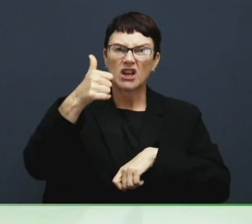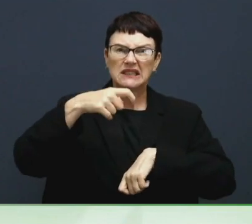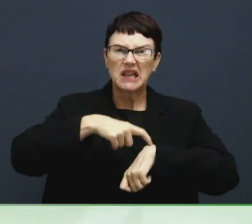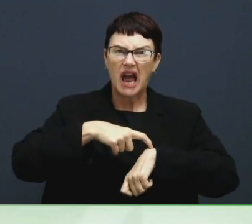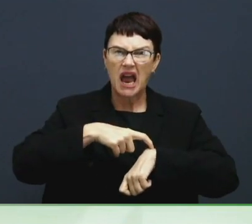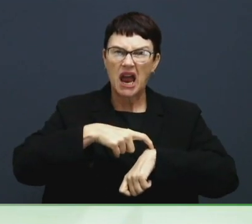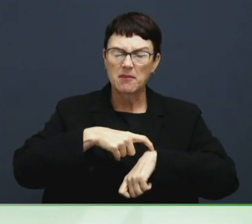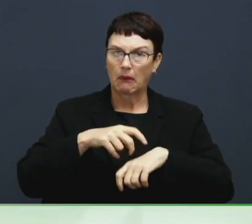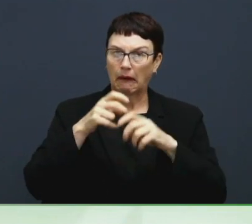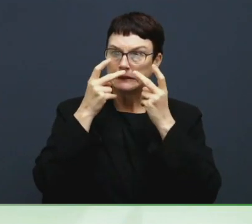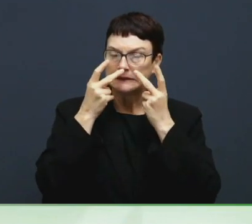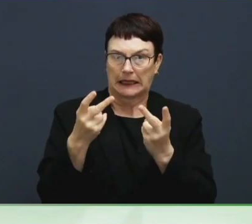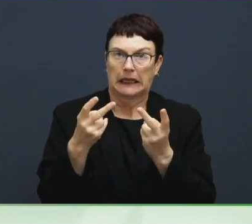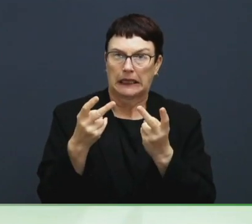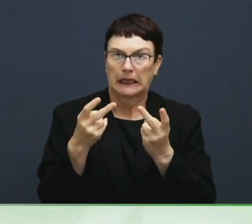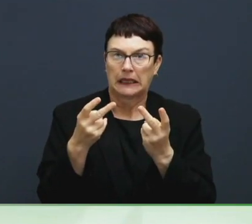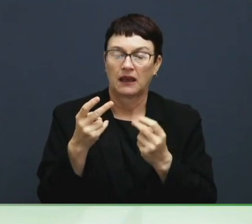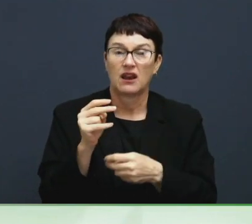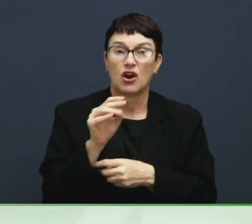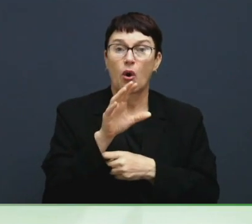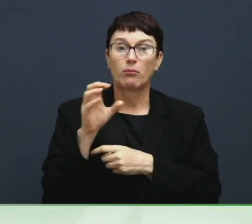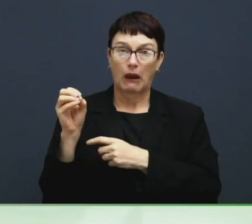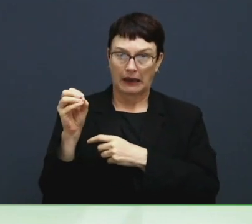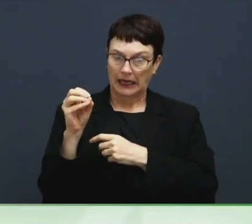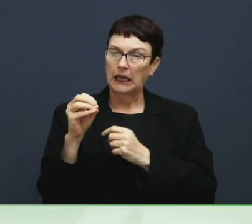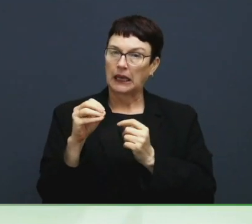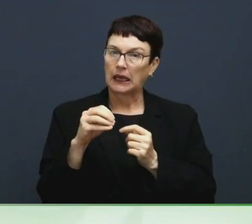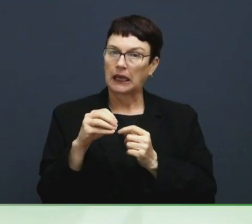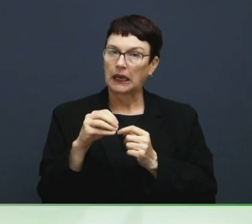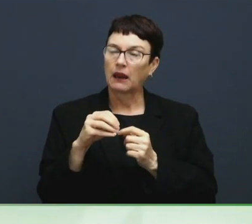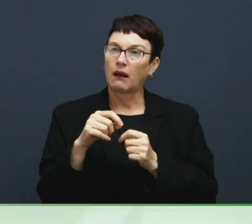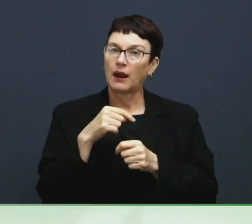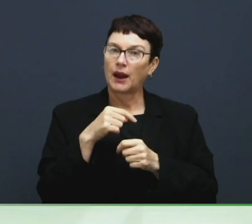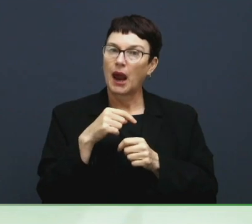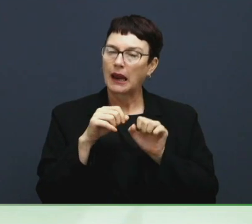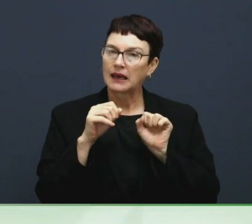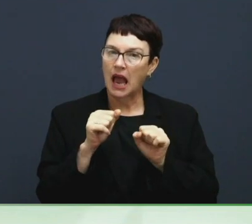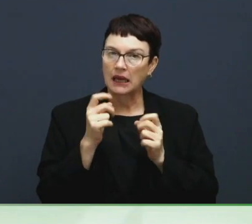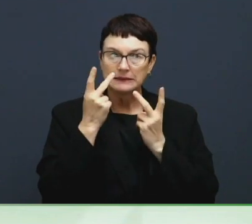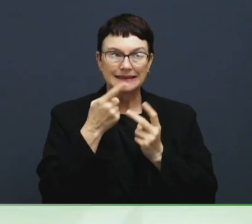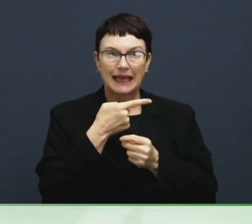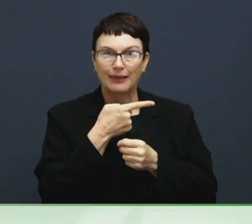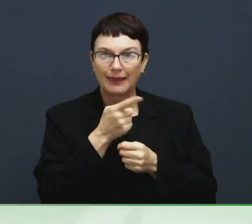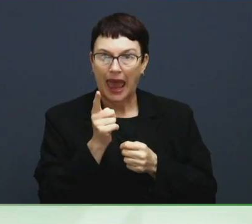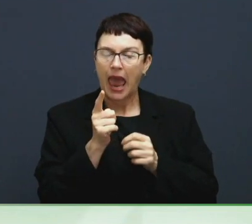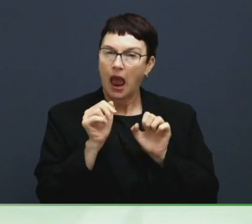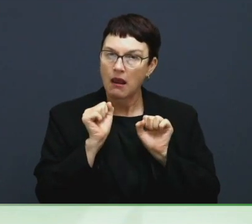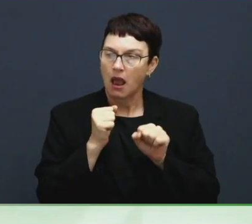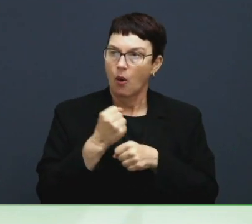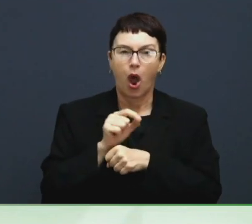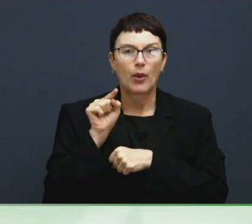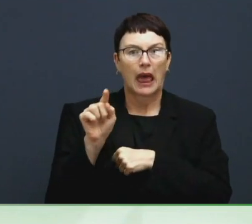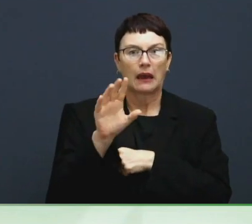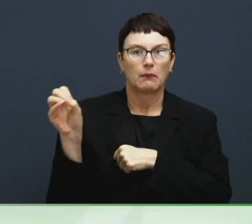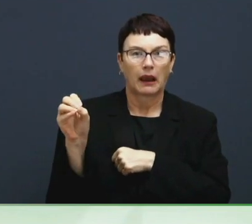their profession meaningful. So that was the first time they saw it